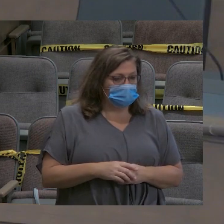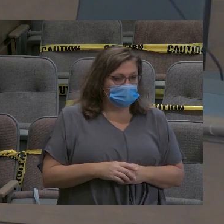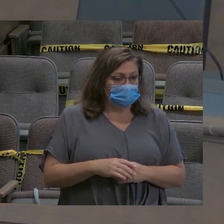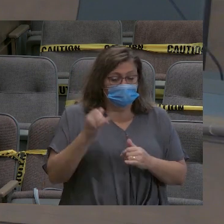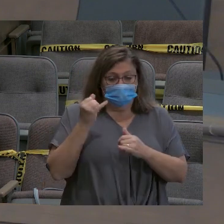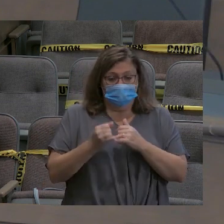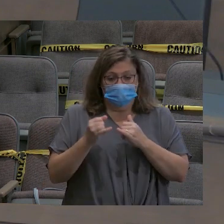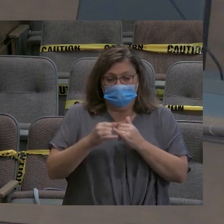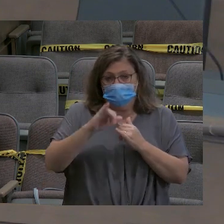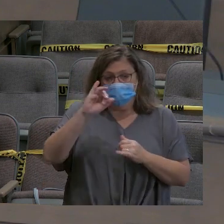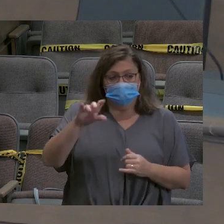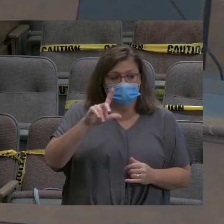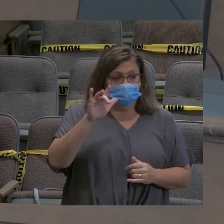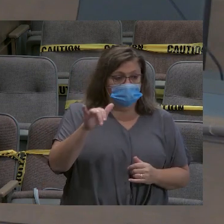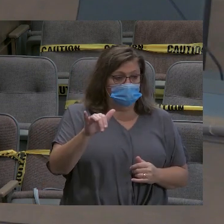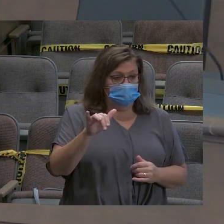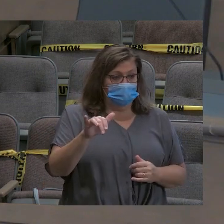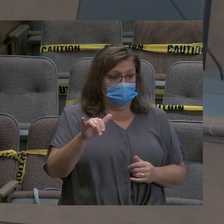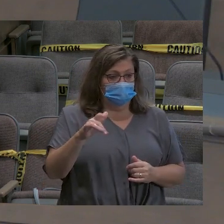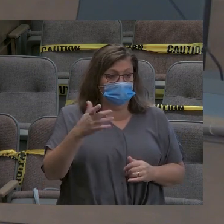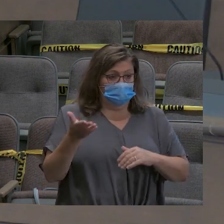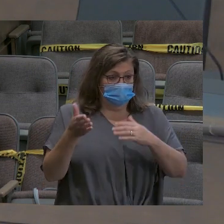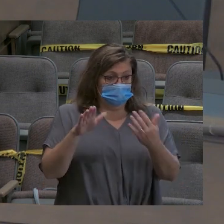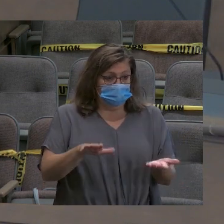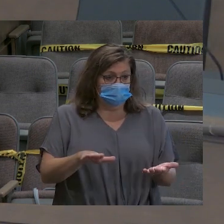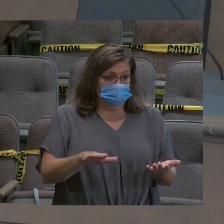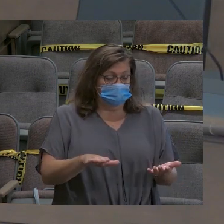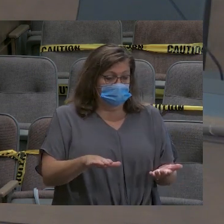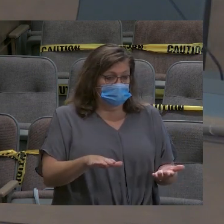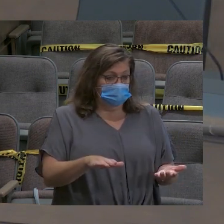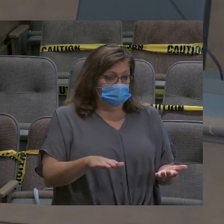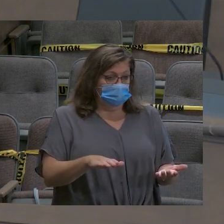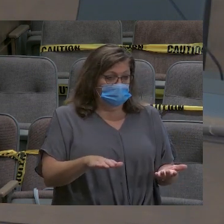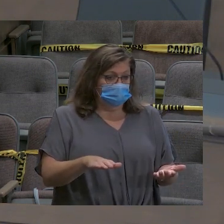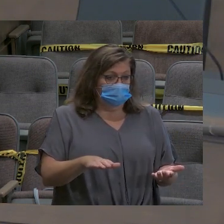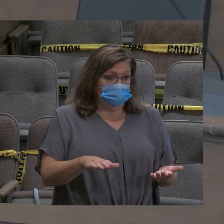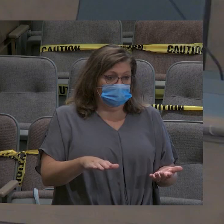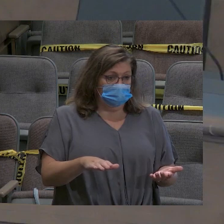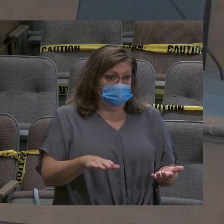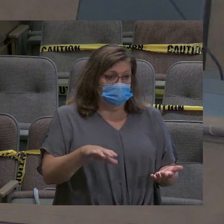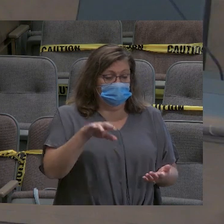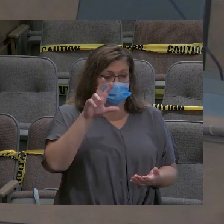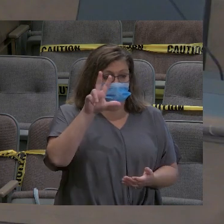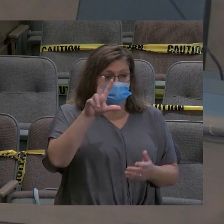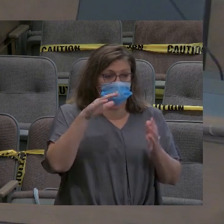July, that had increased by less than 1,000. The death toll was